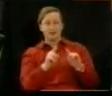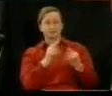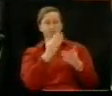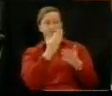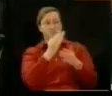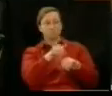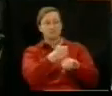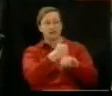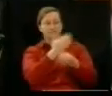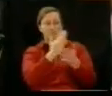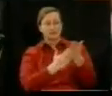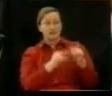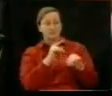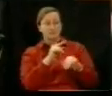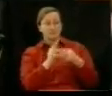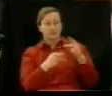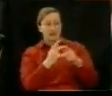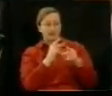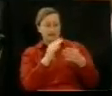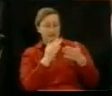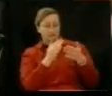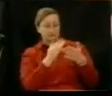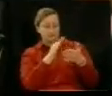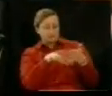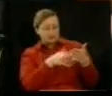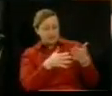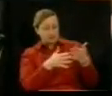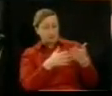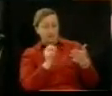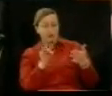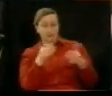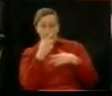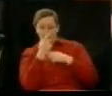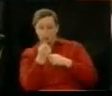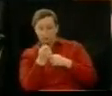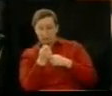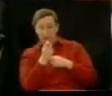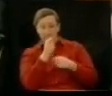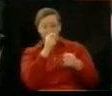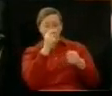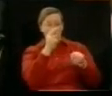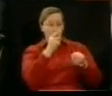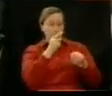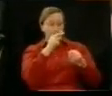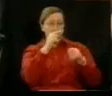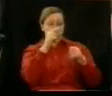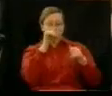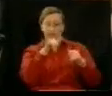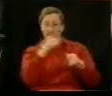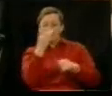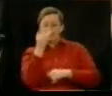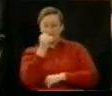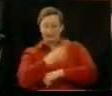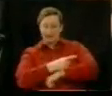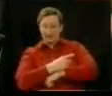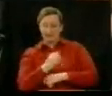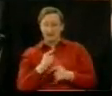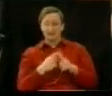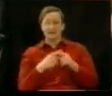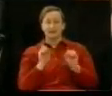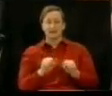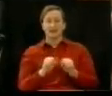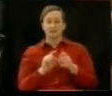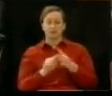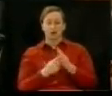timetable to say, if you're interested in these positions, let us know by X number of date. Then make that public, let people know, then they can start giving us informed